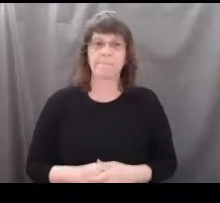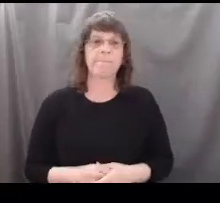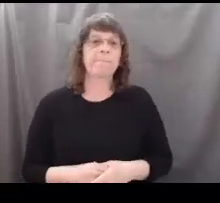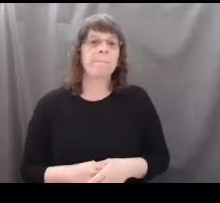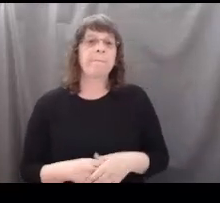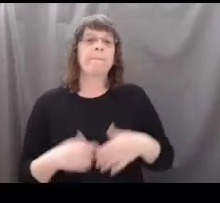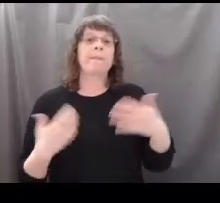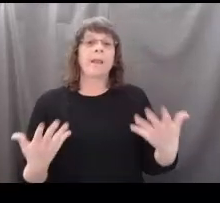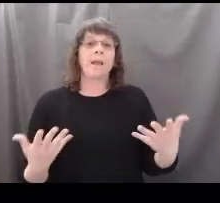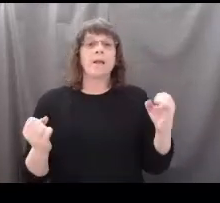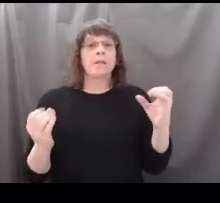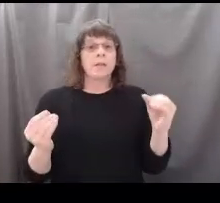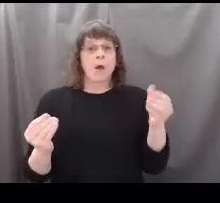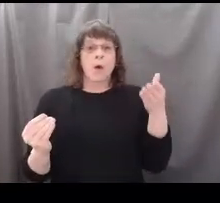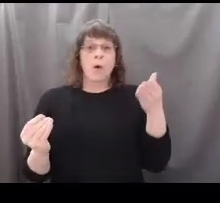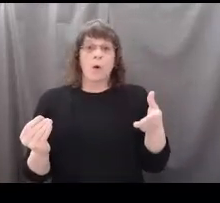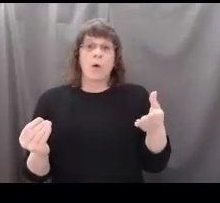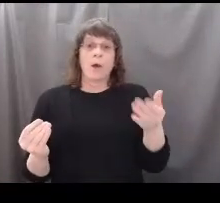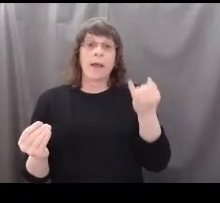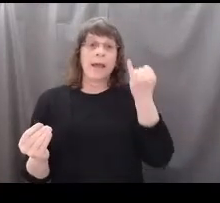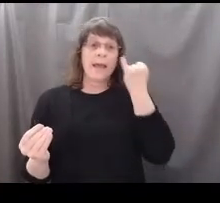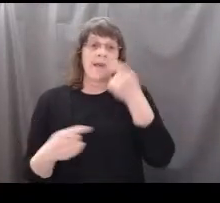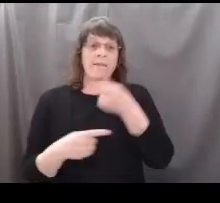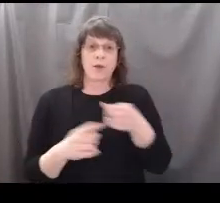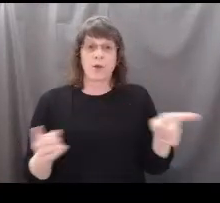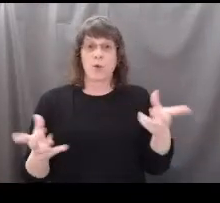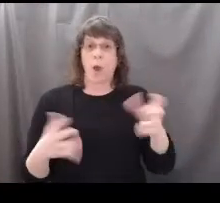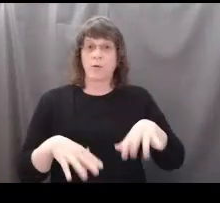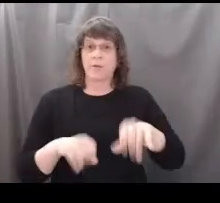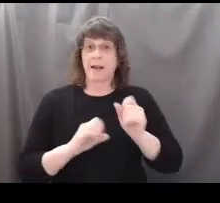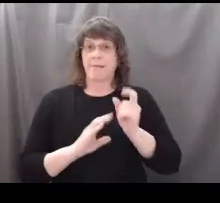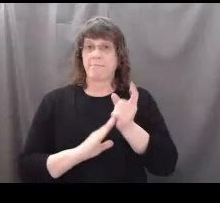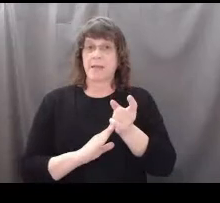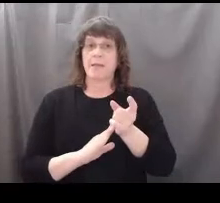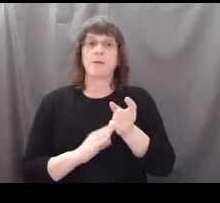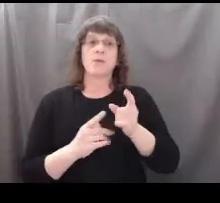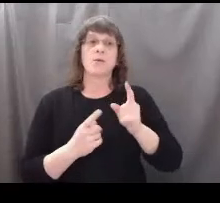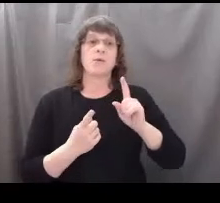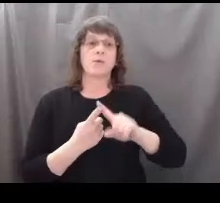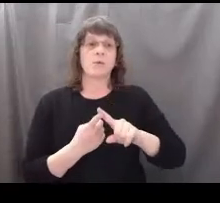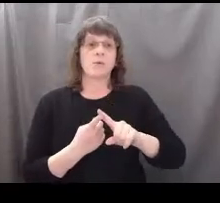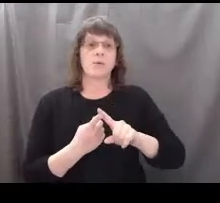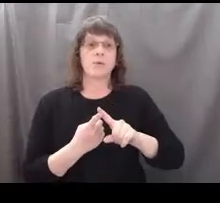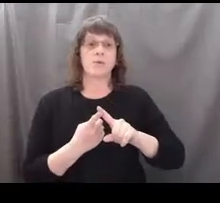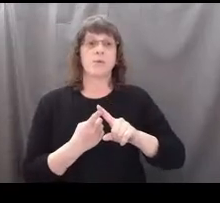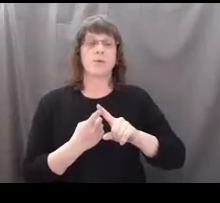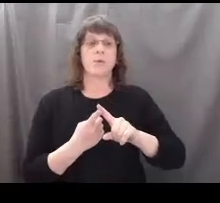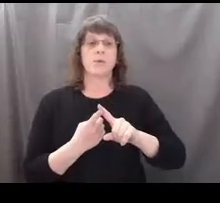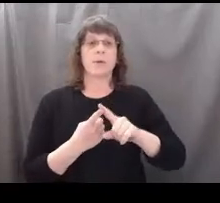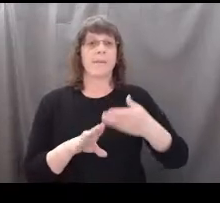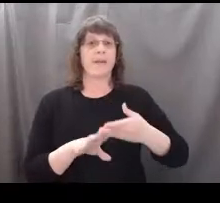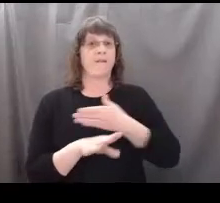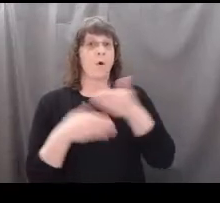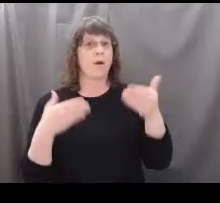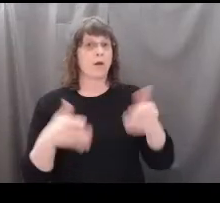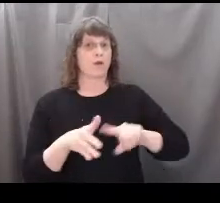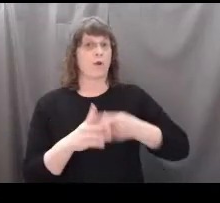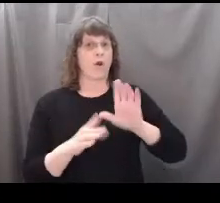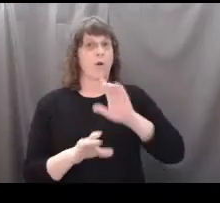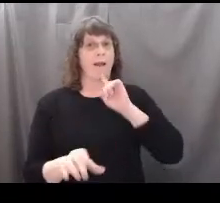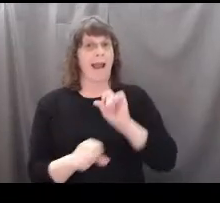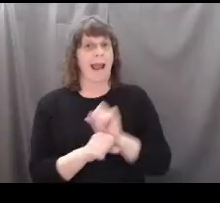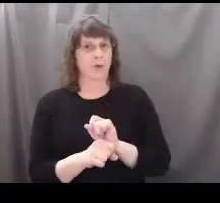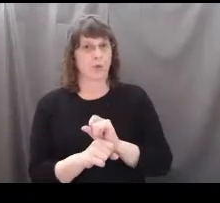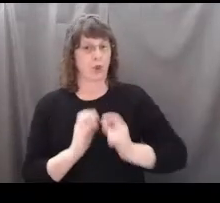So if you all want to take a second to before you get started on your actual